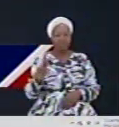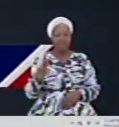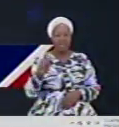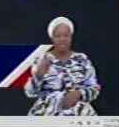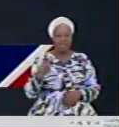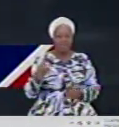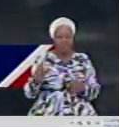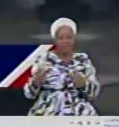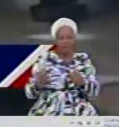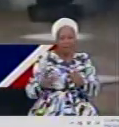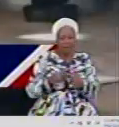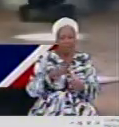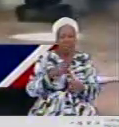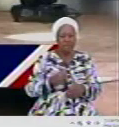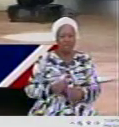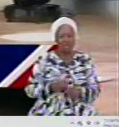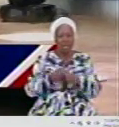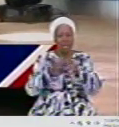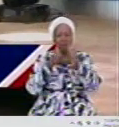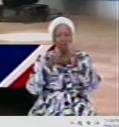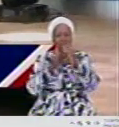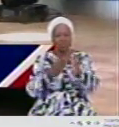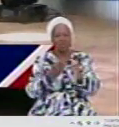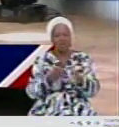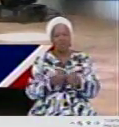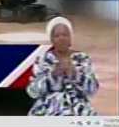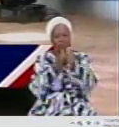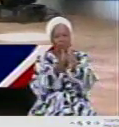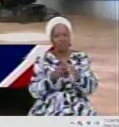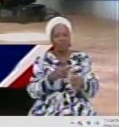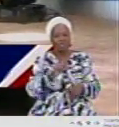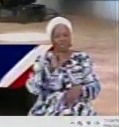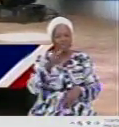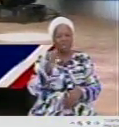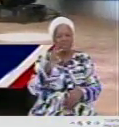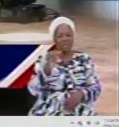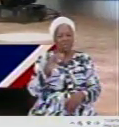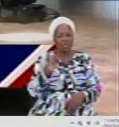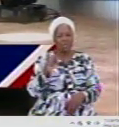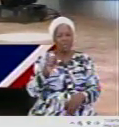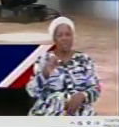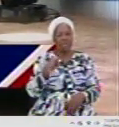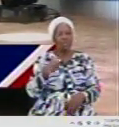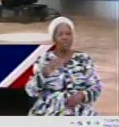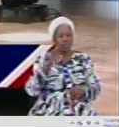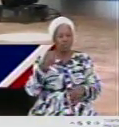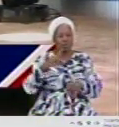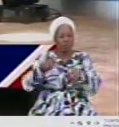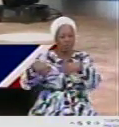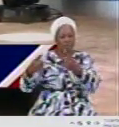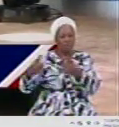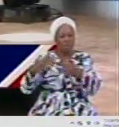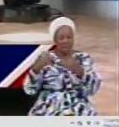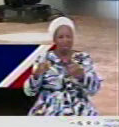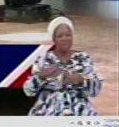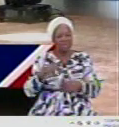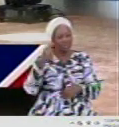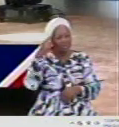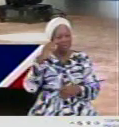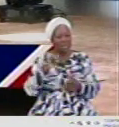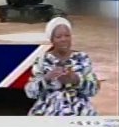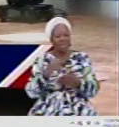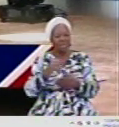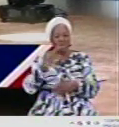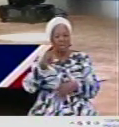James already gone, and Herod thought Peter is next, and